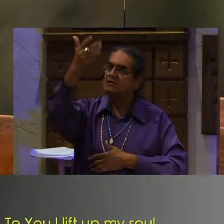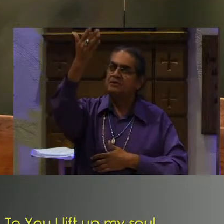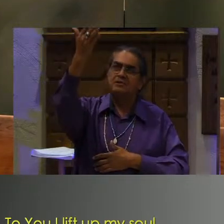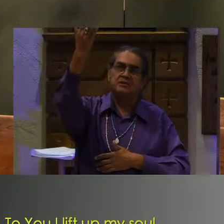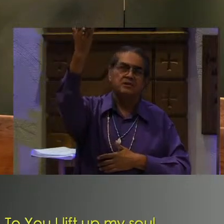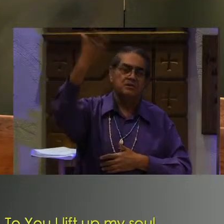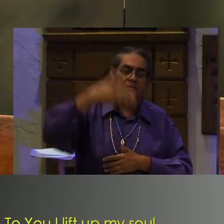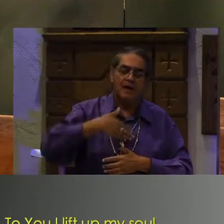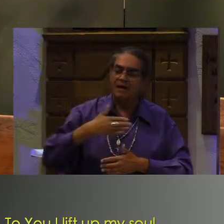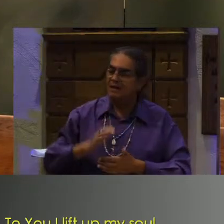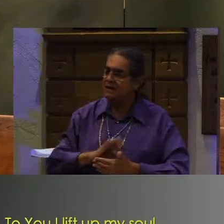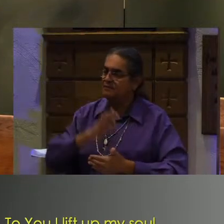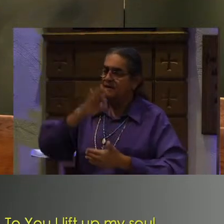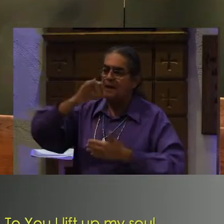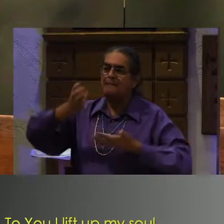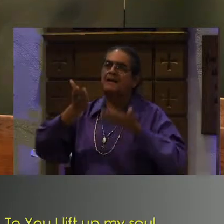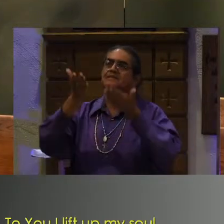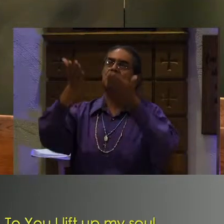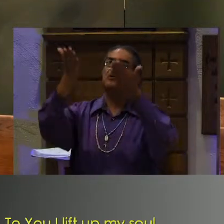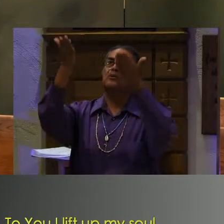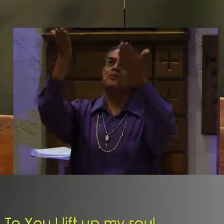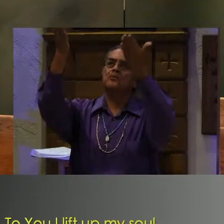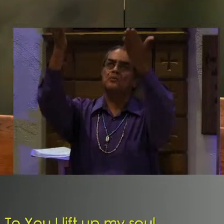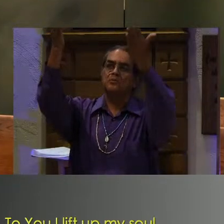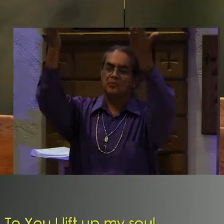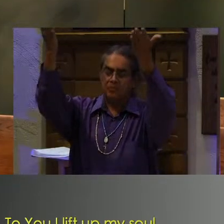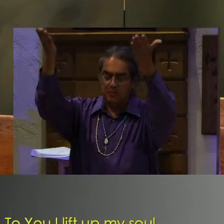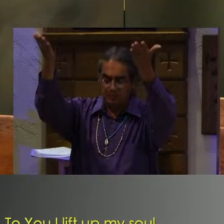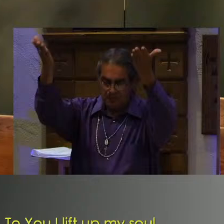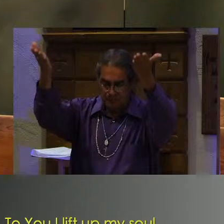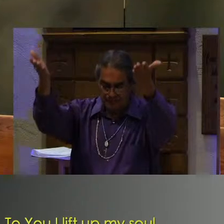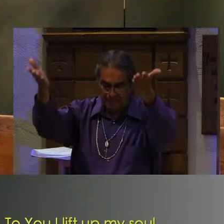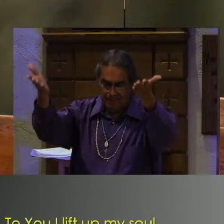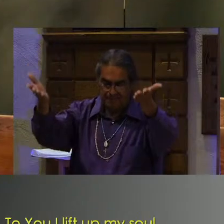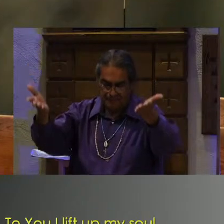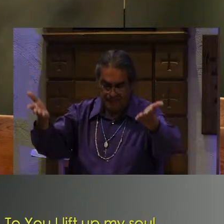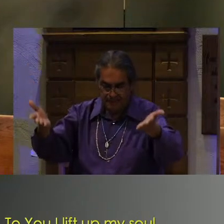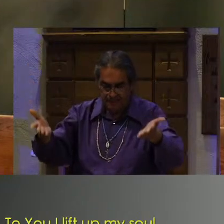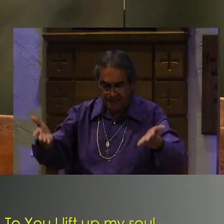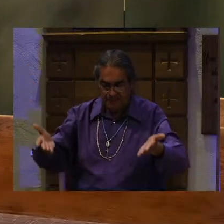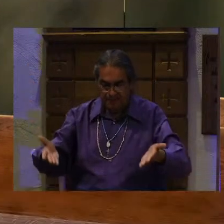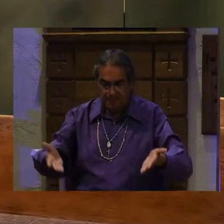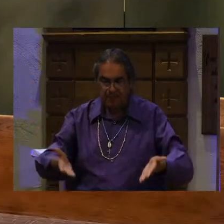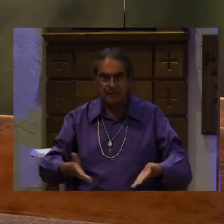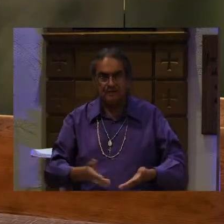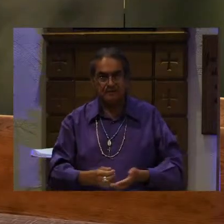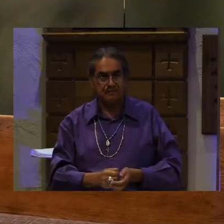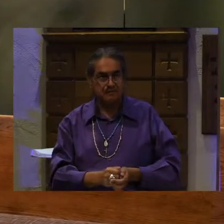soul.